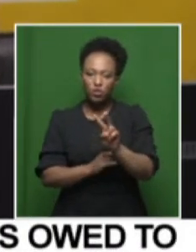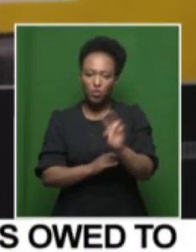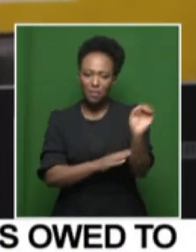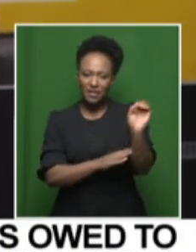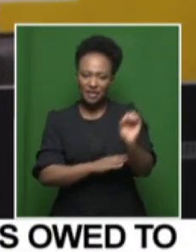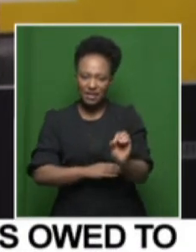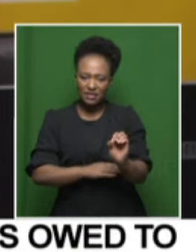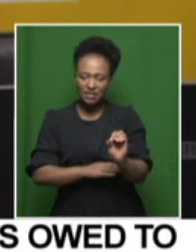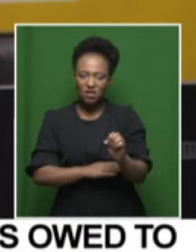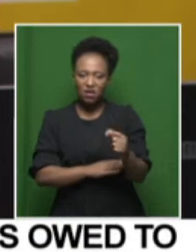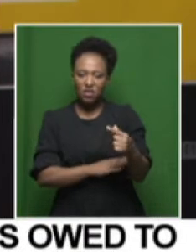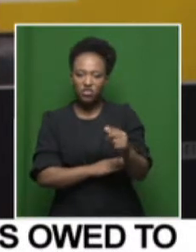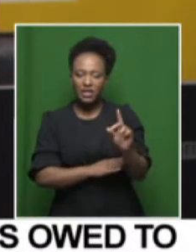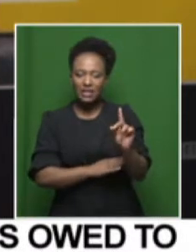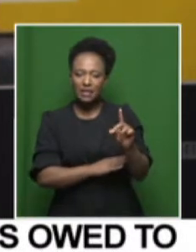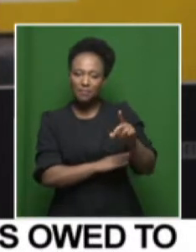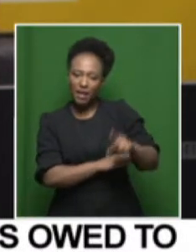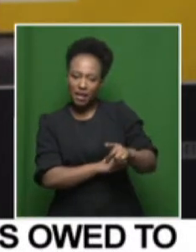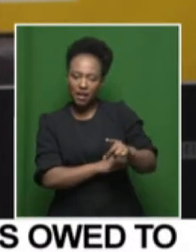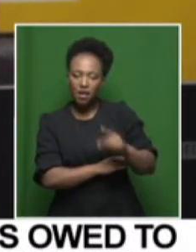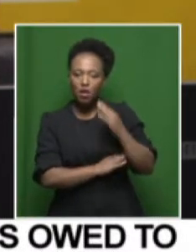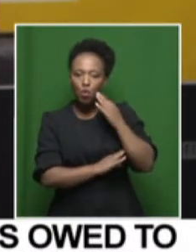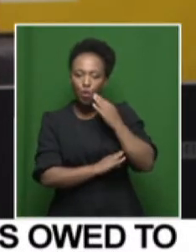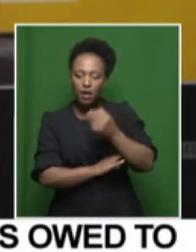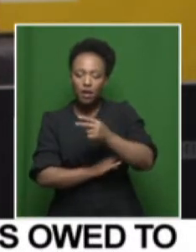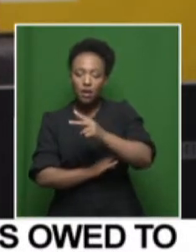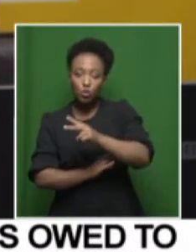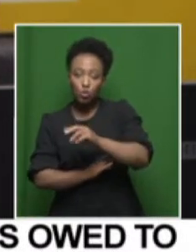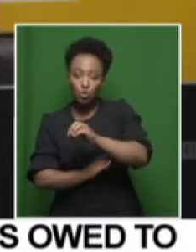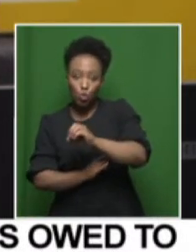4.2% of GDP by 24-25.